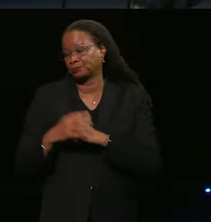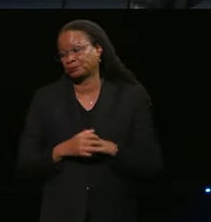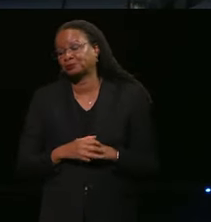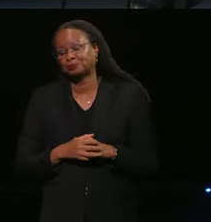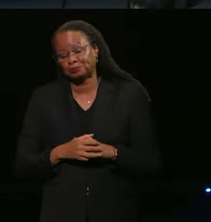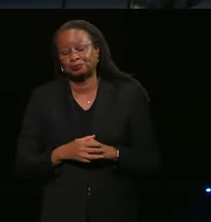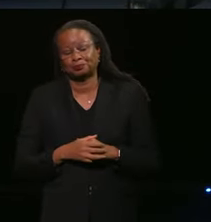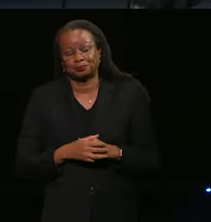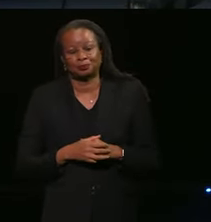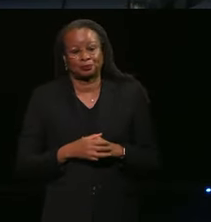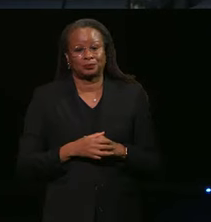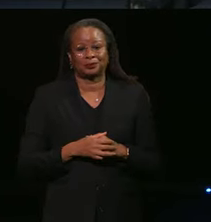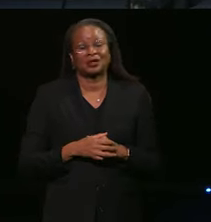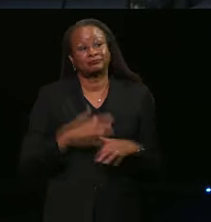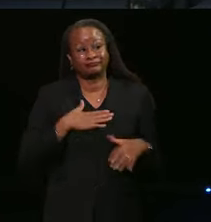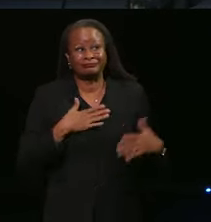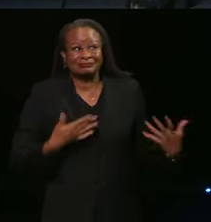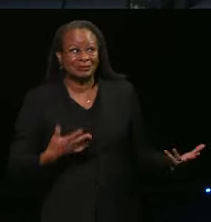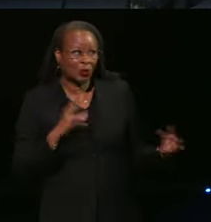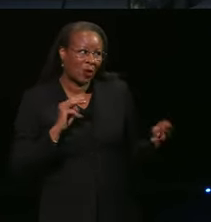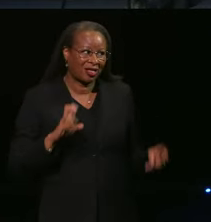well,